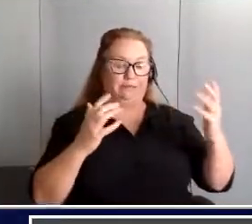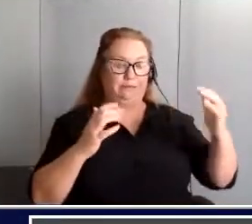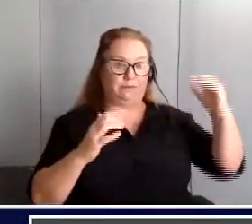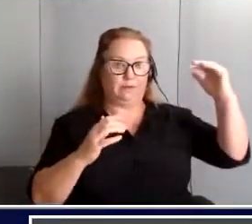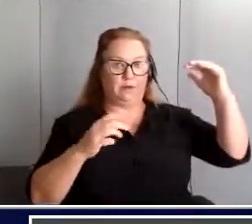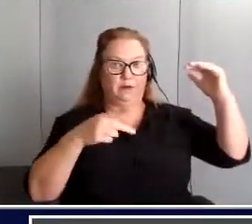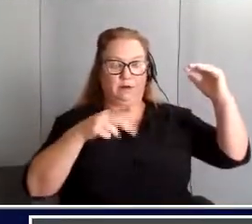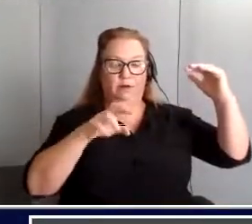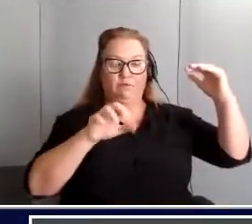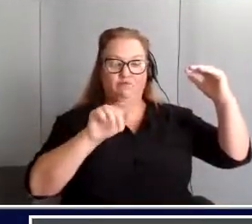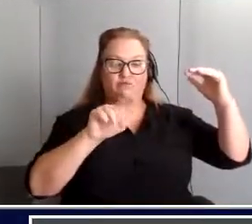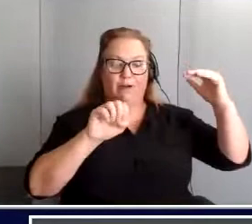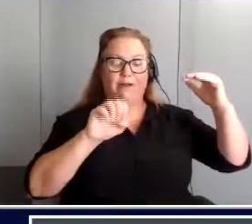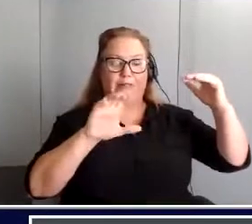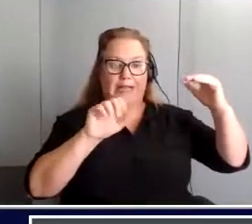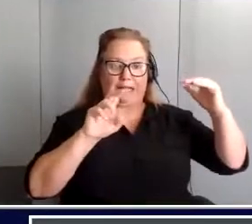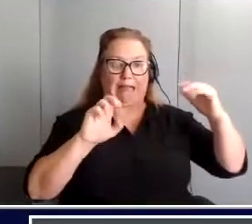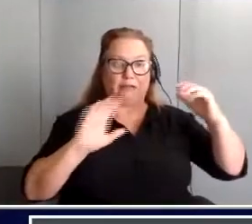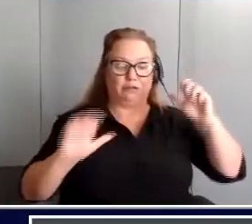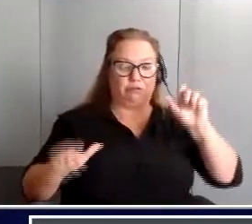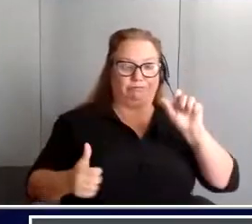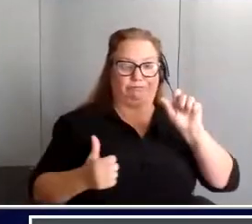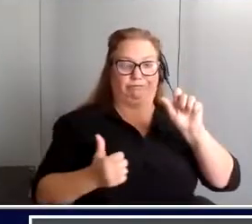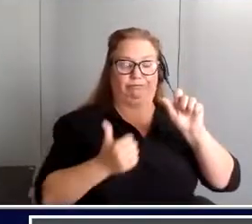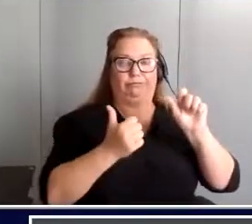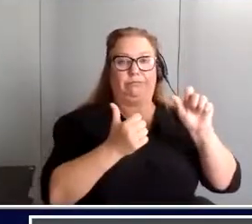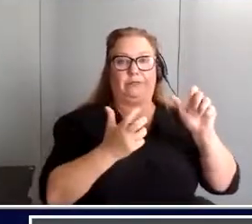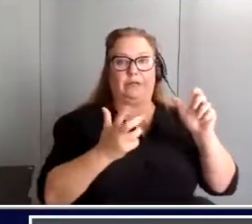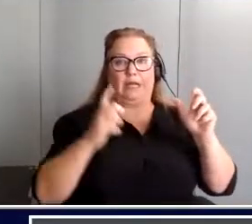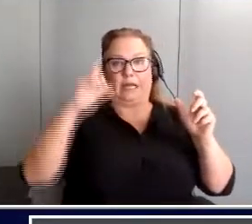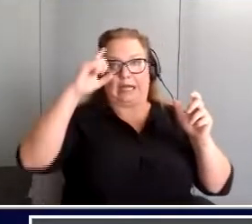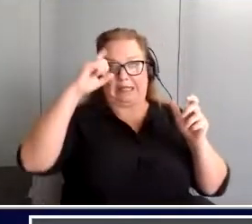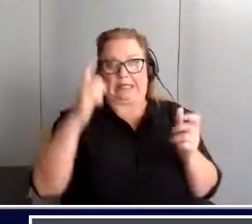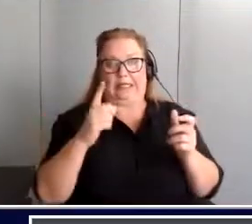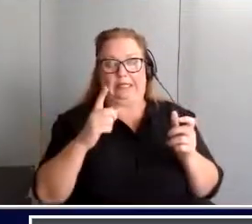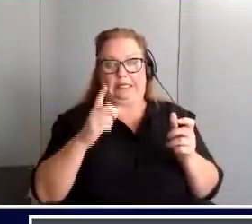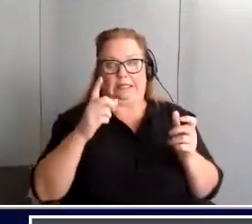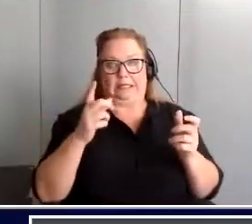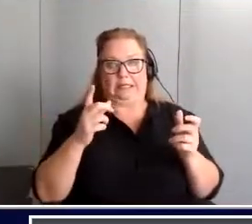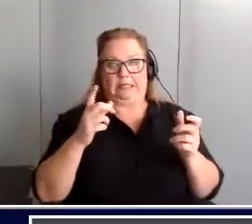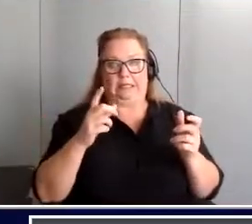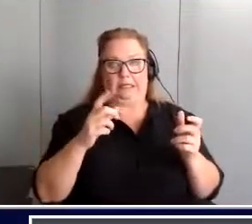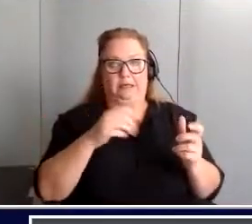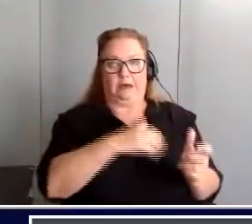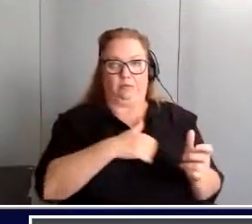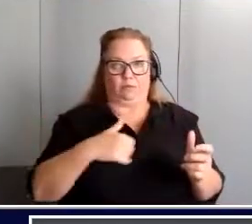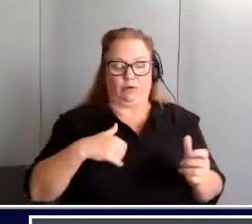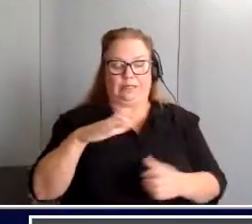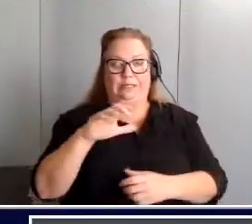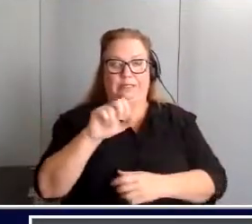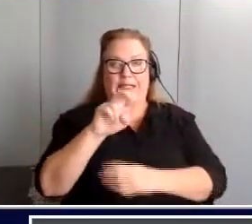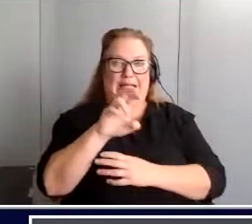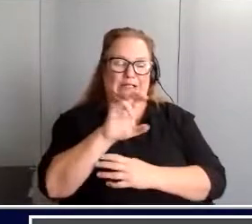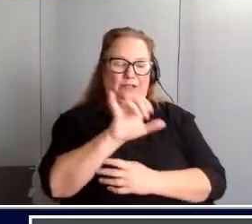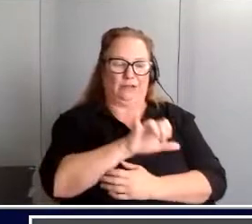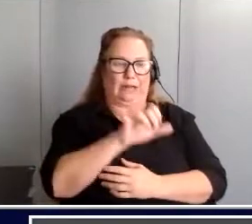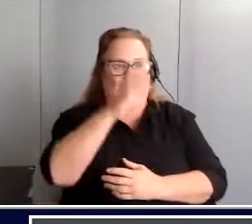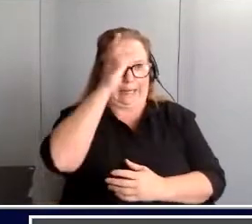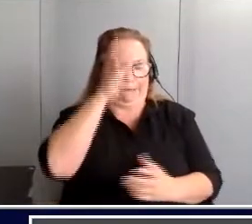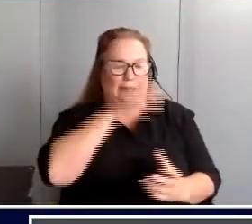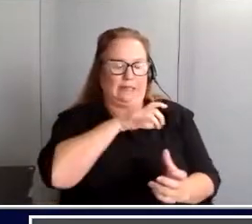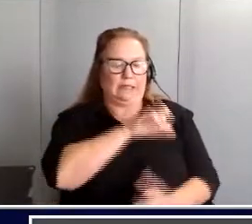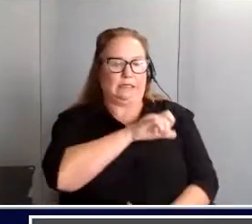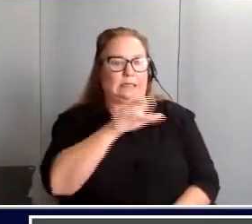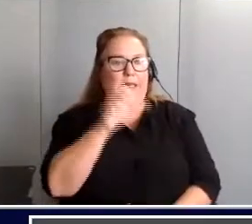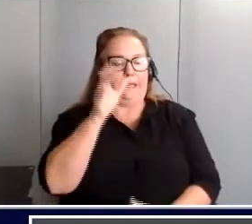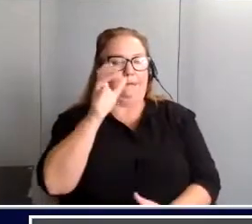has come so far, and I think this is this is breast cancer in men, and so to speak, in that it